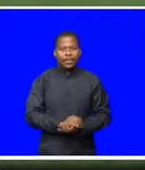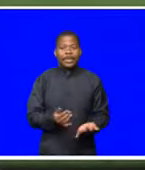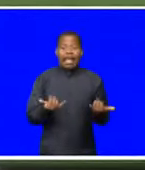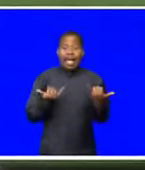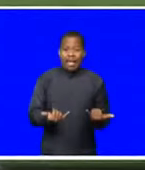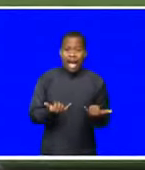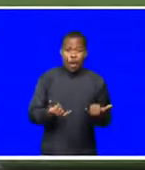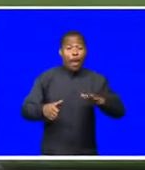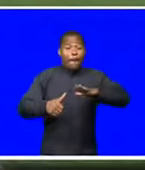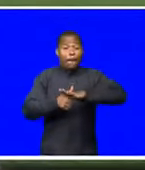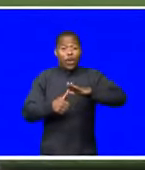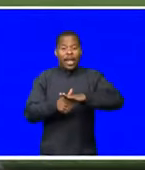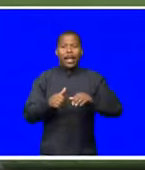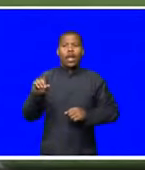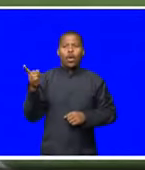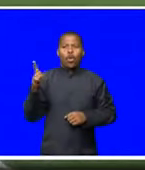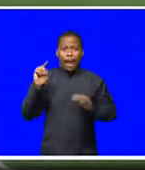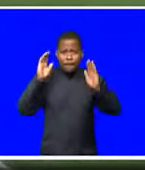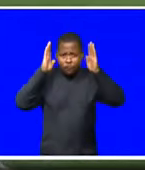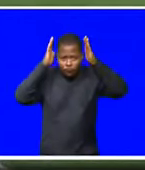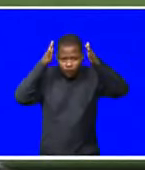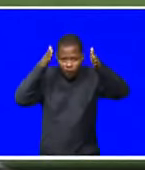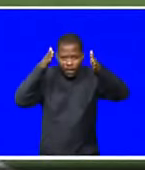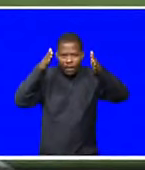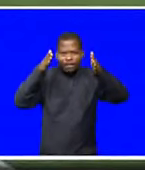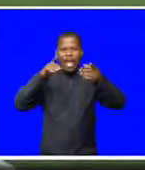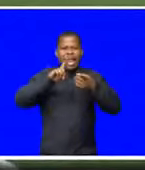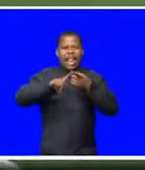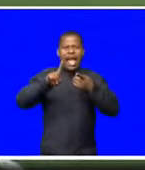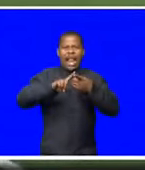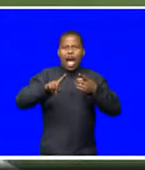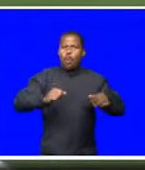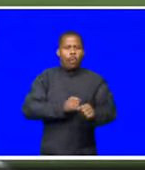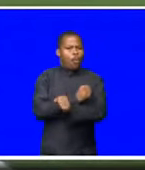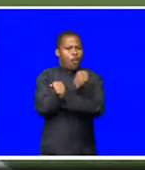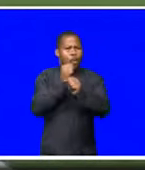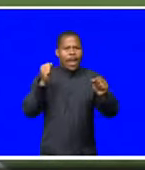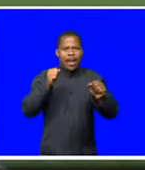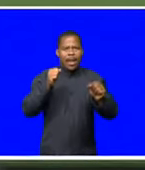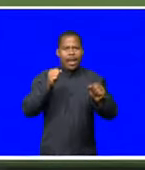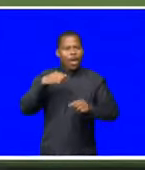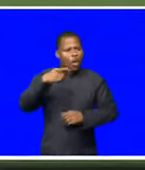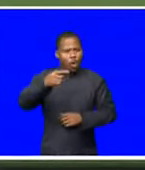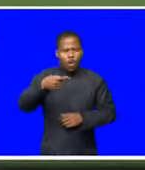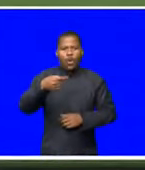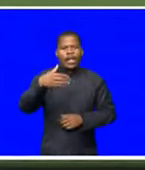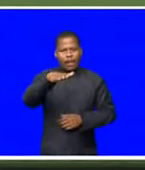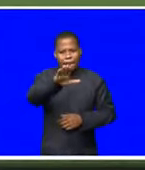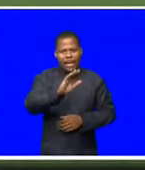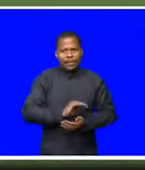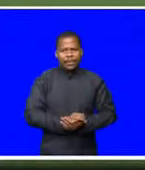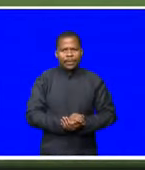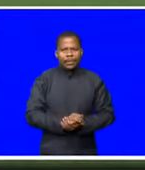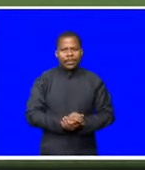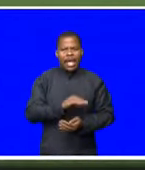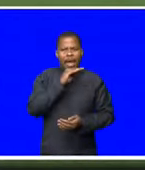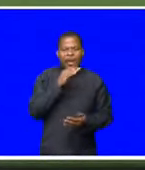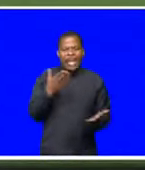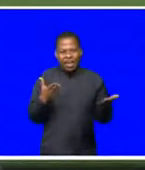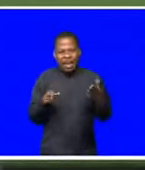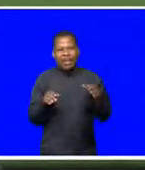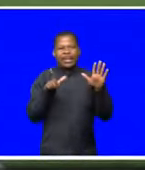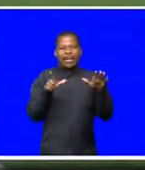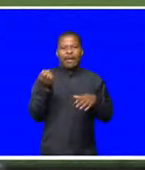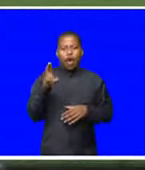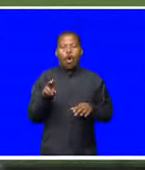to be a champion, you need to be consistent in your games. To be consistent, you have to win 7-8 games